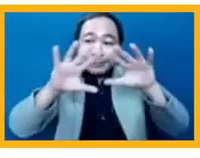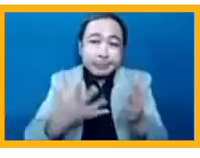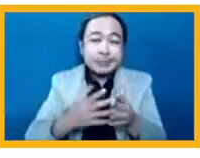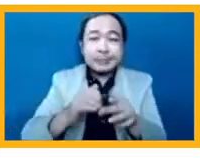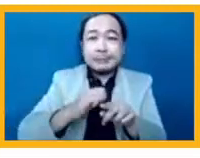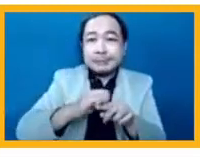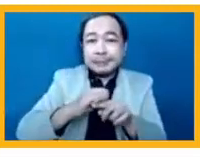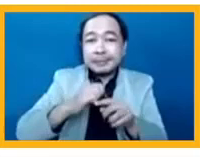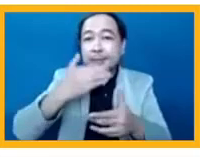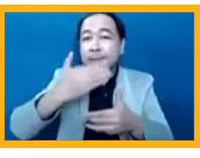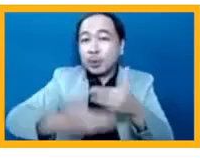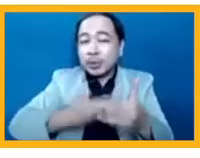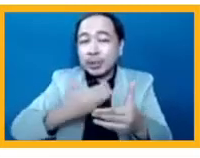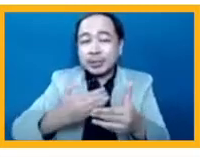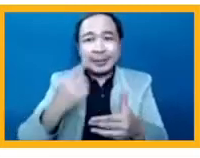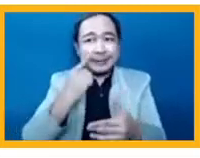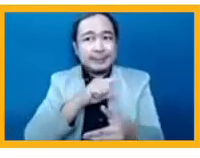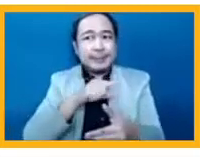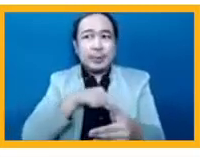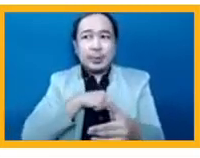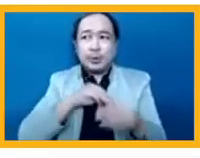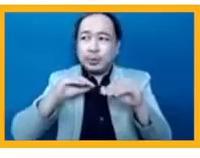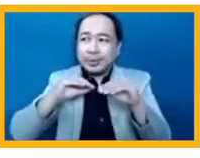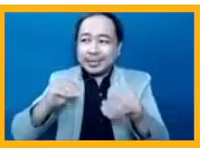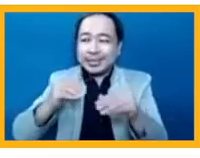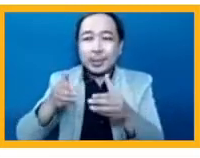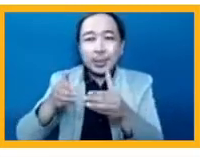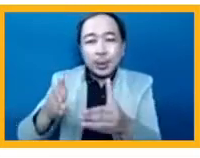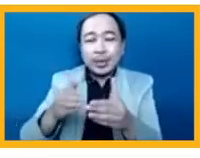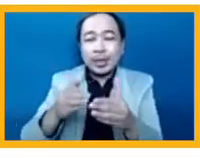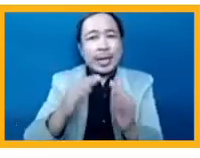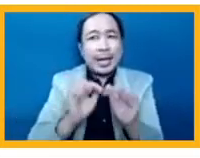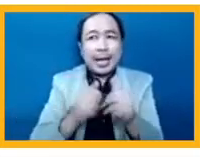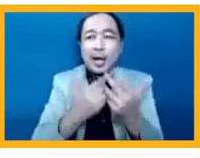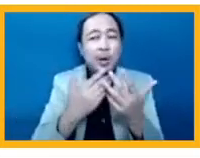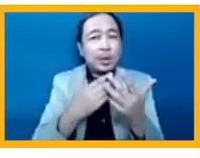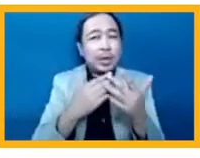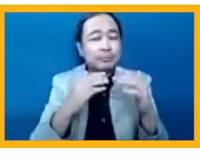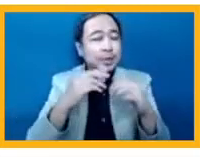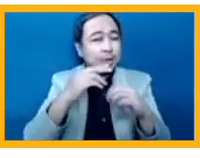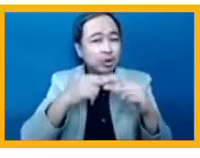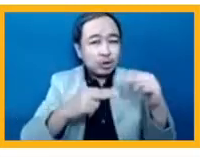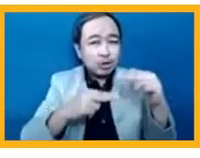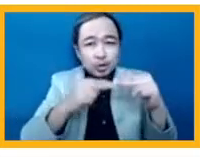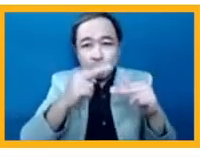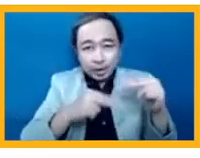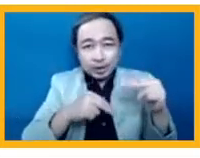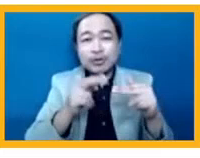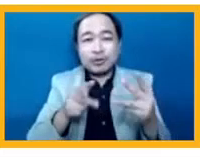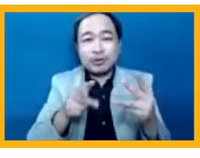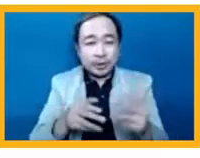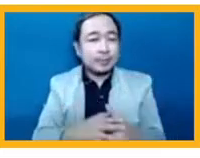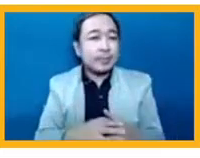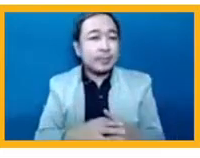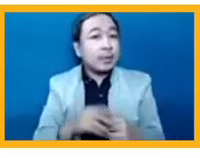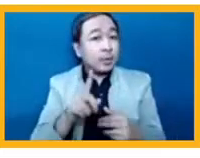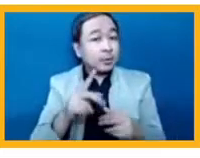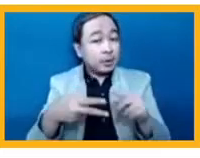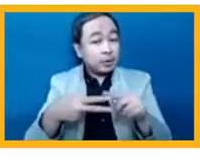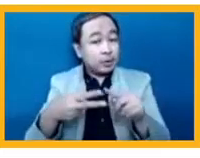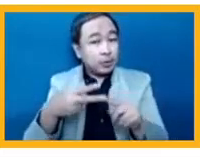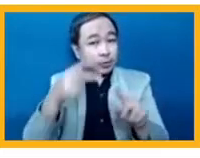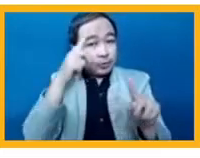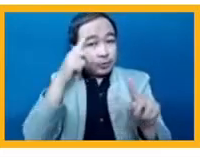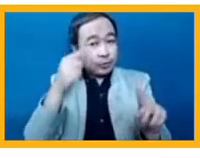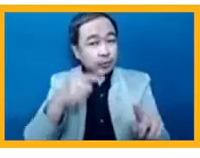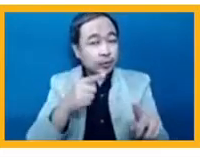content quality, pedagogy, design, and user learning experience. The aim is twofold. One, to create the standards and tools that